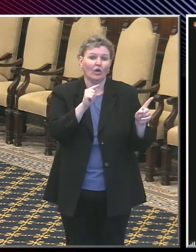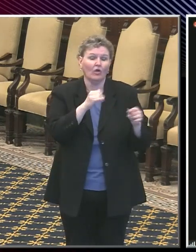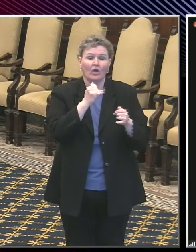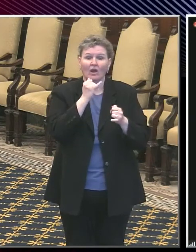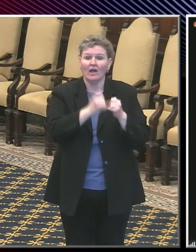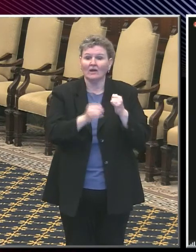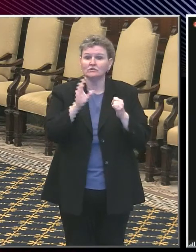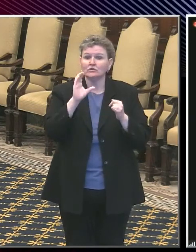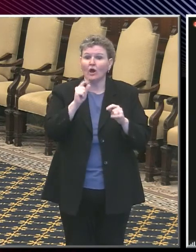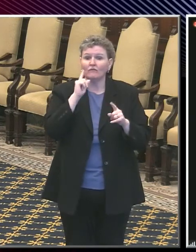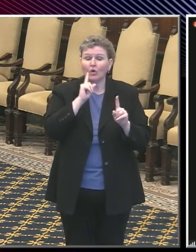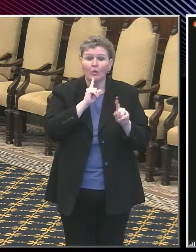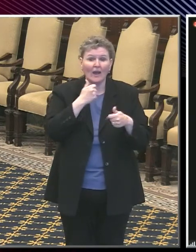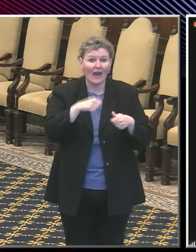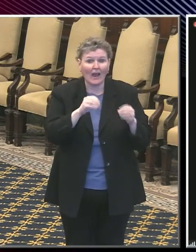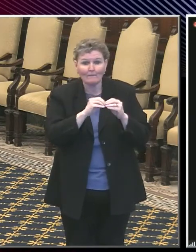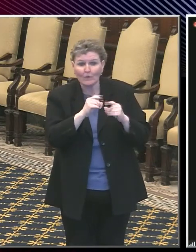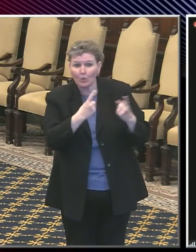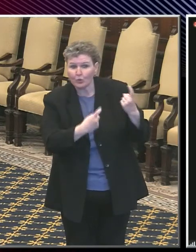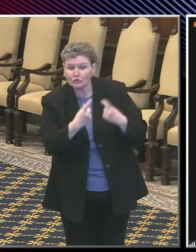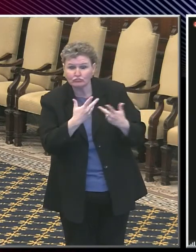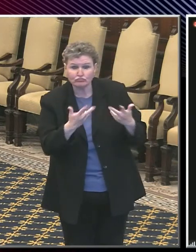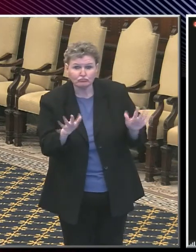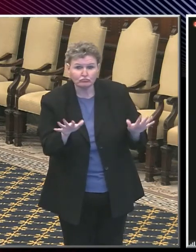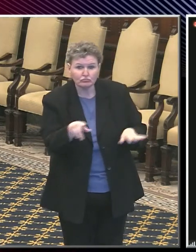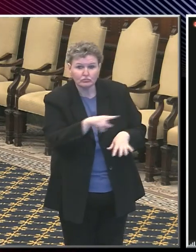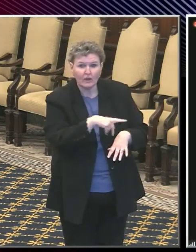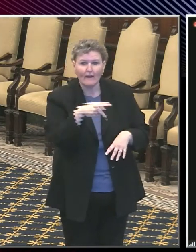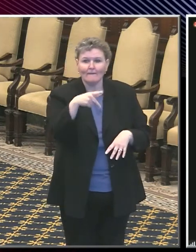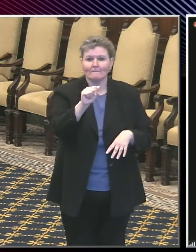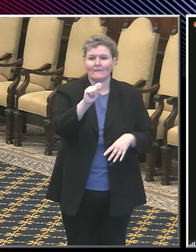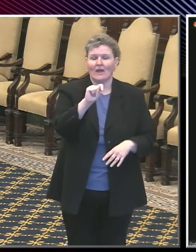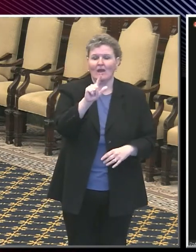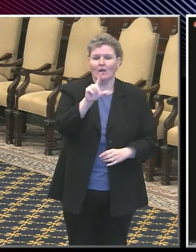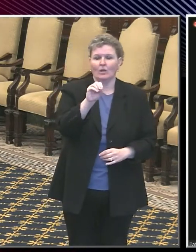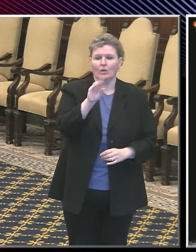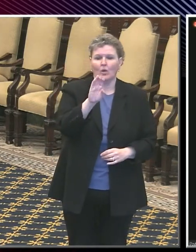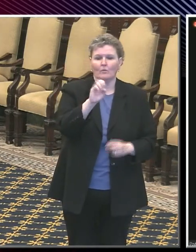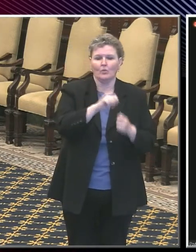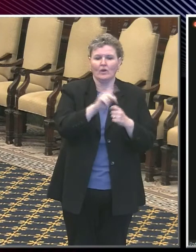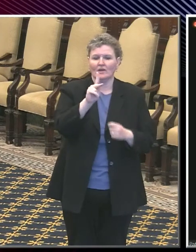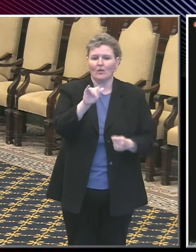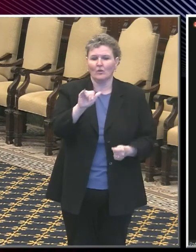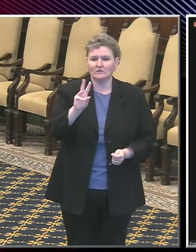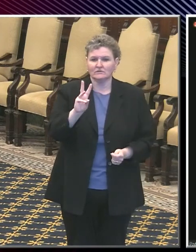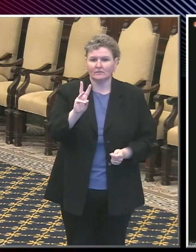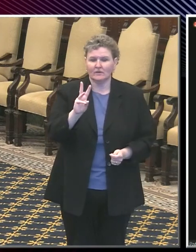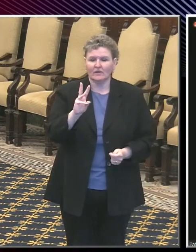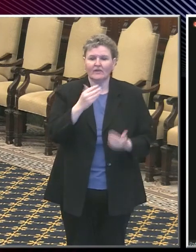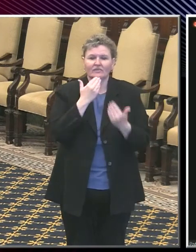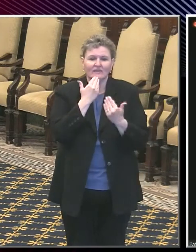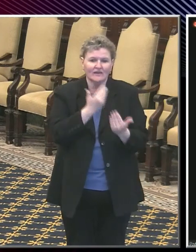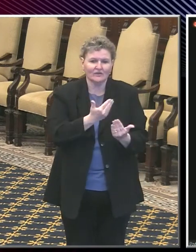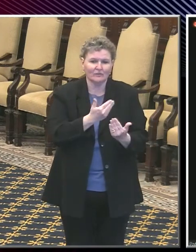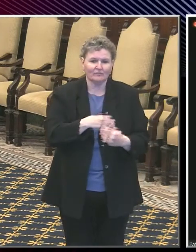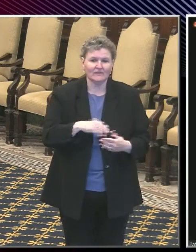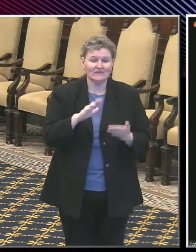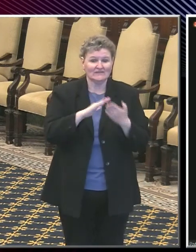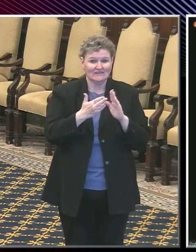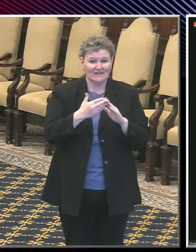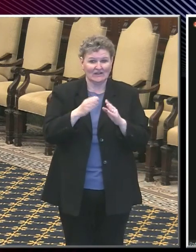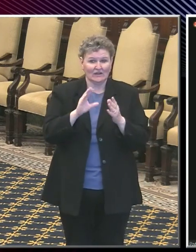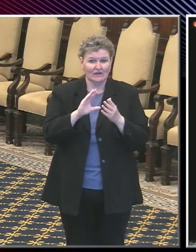there? Right. I am not certain that they've all been notified, but they should all be notified this week. And